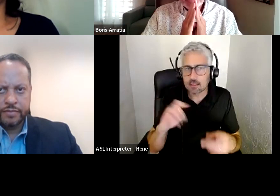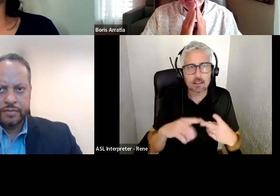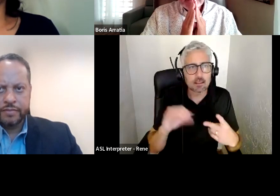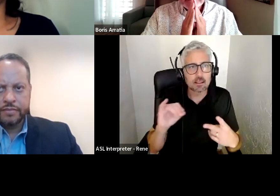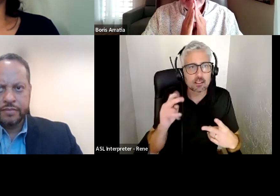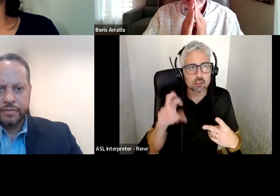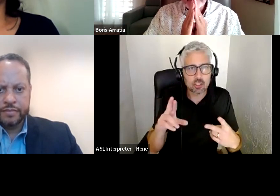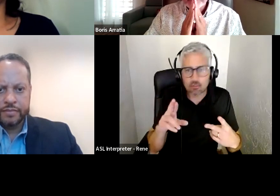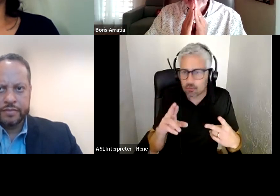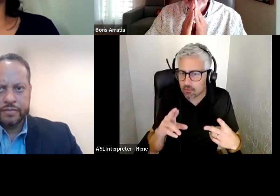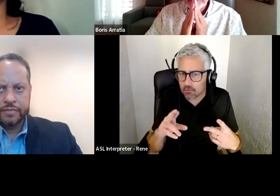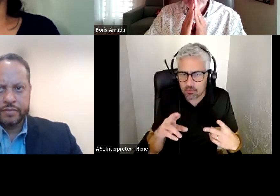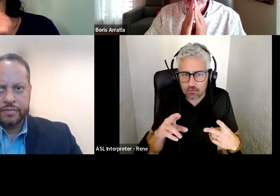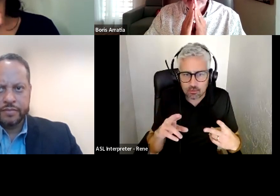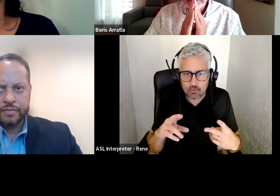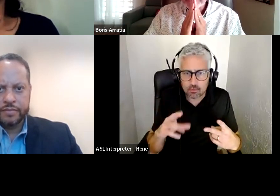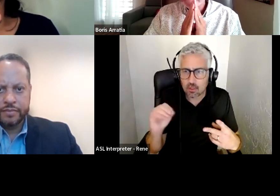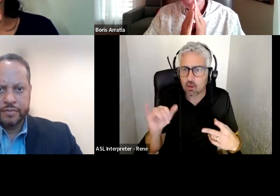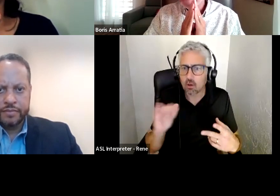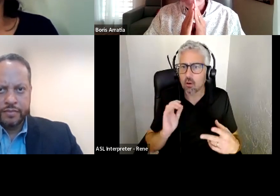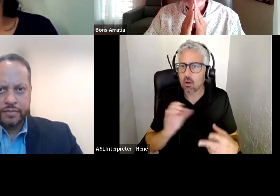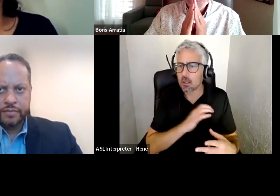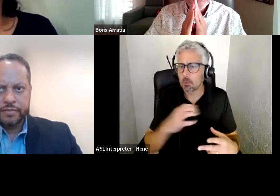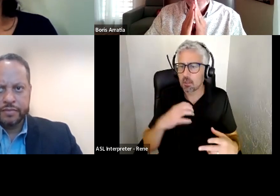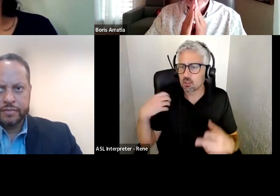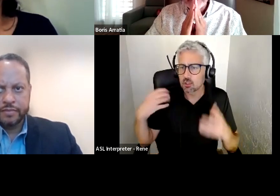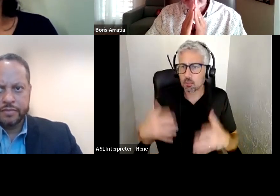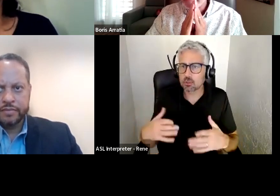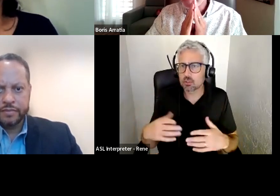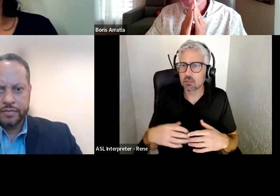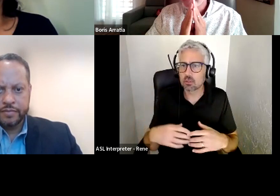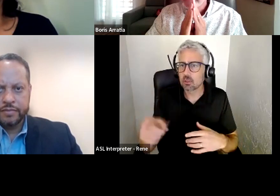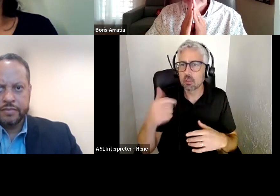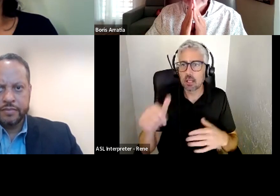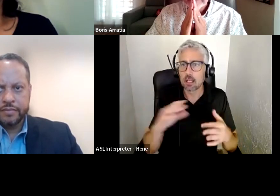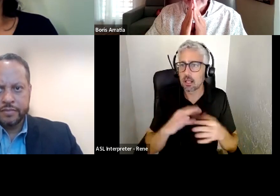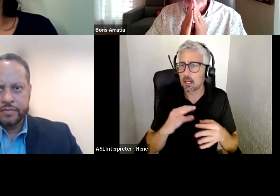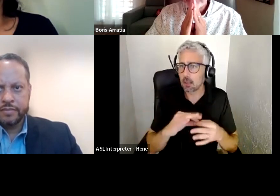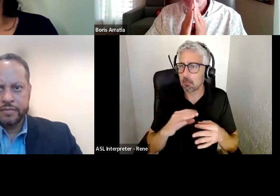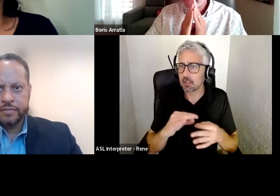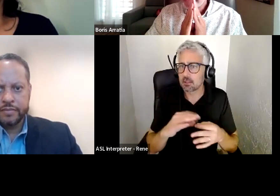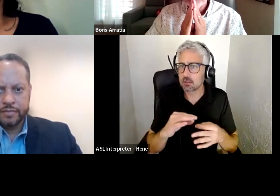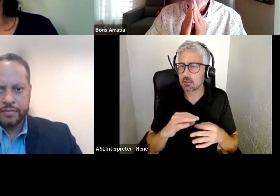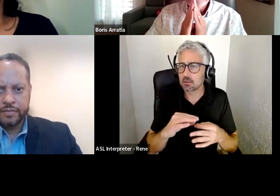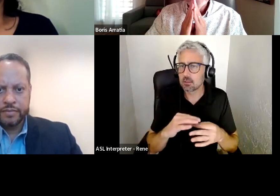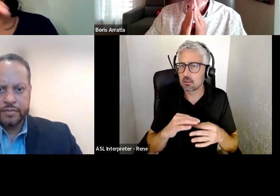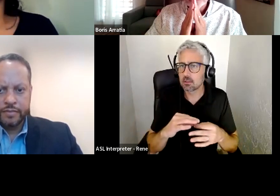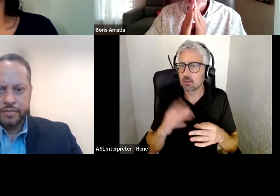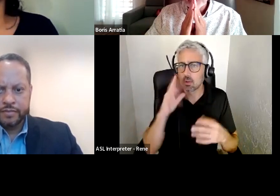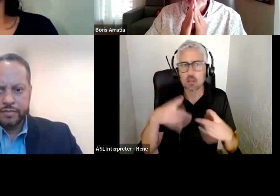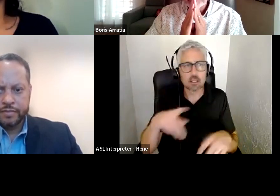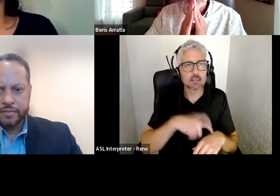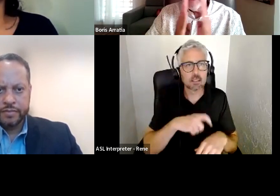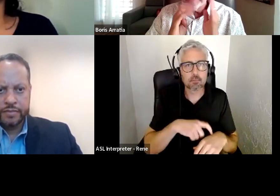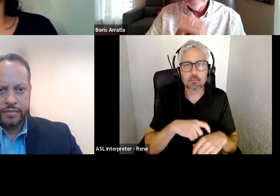as well, who is our committee chair. But this is an opportunity if you have any comments. We'll allow some time for that.